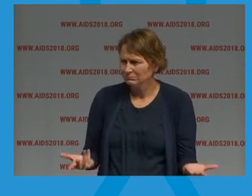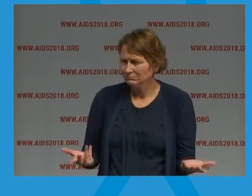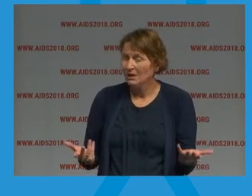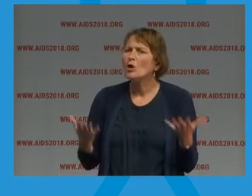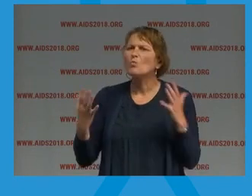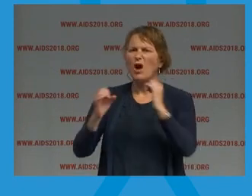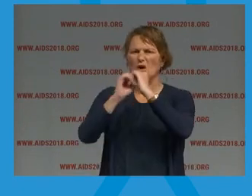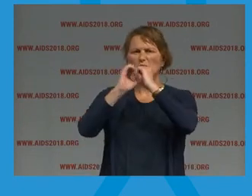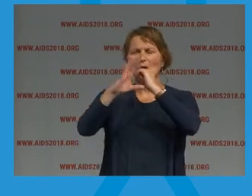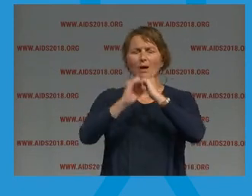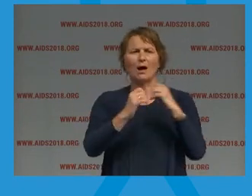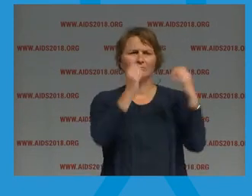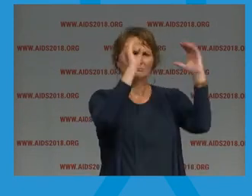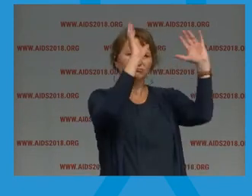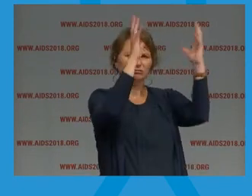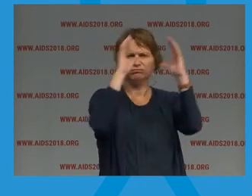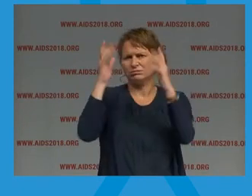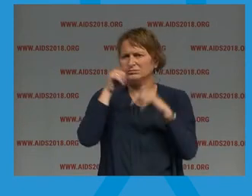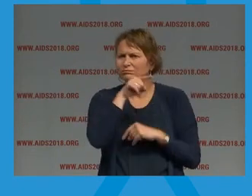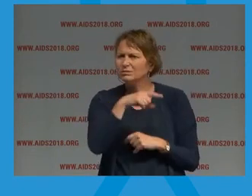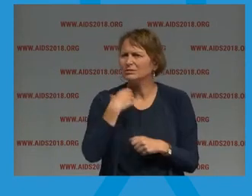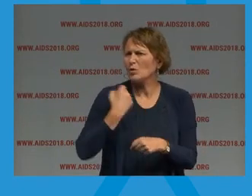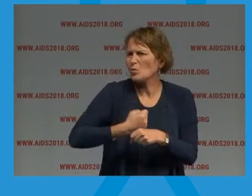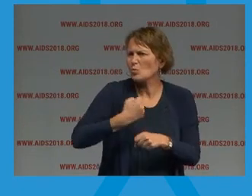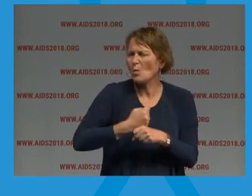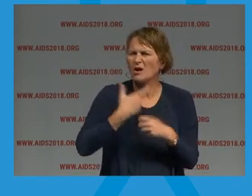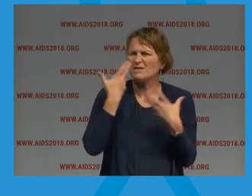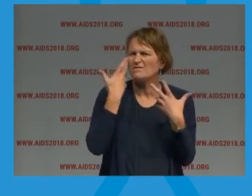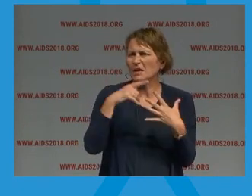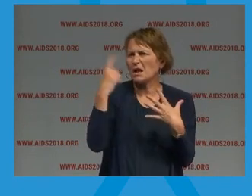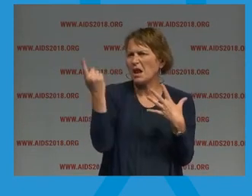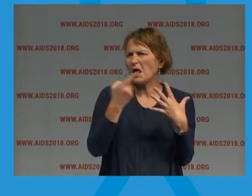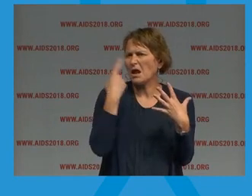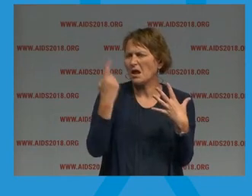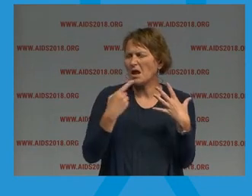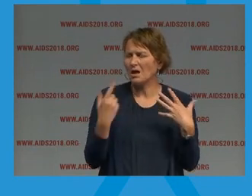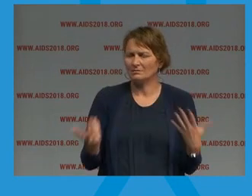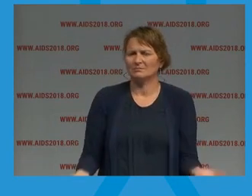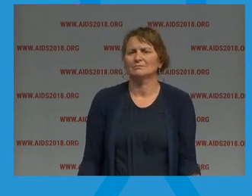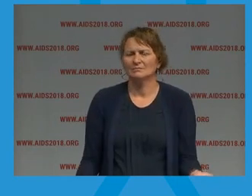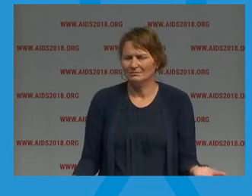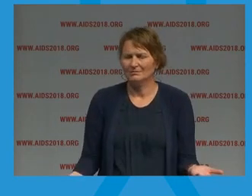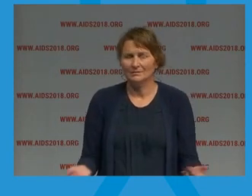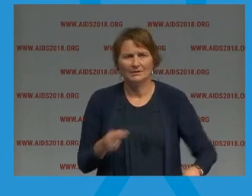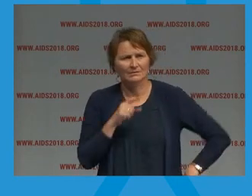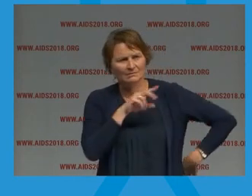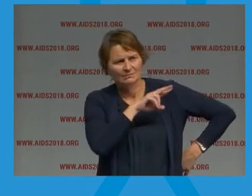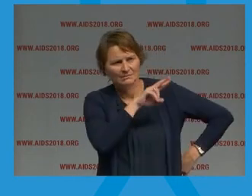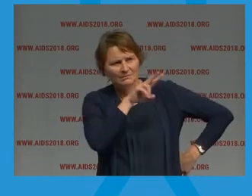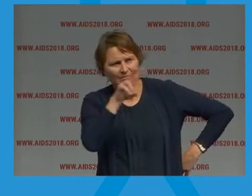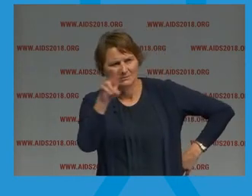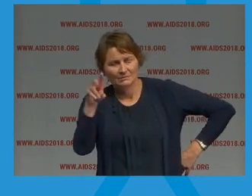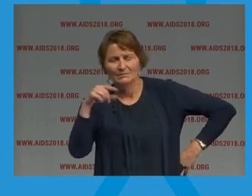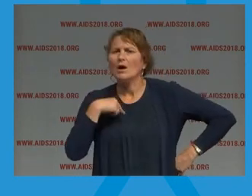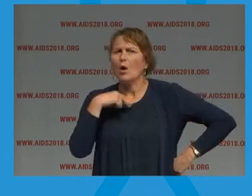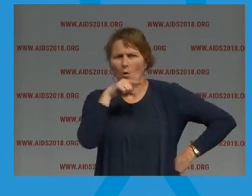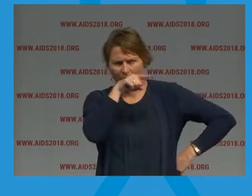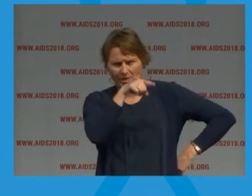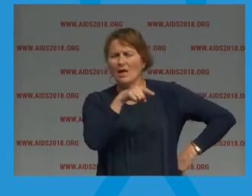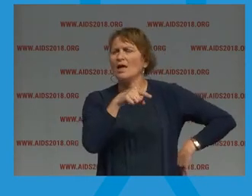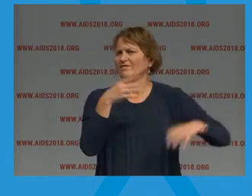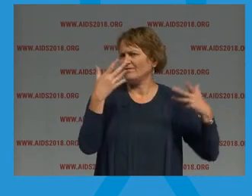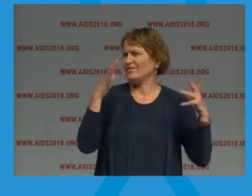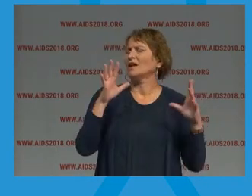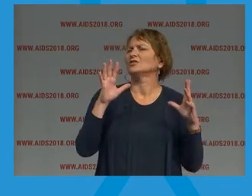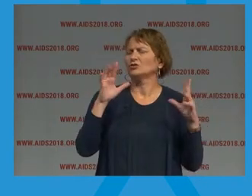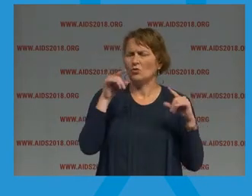promoting the great work that's being done. That I guess we're supposed to understand that by extension, they're the ones who are doing it